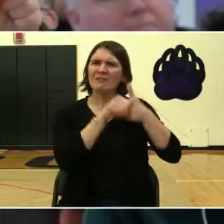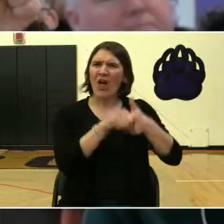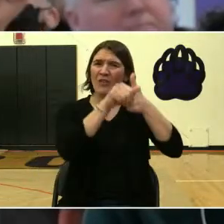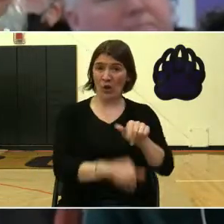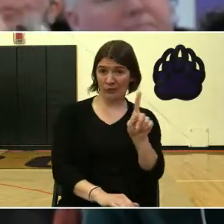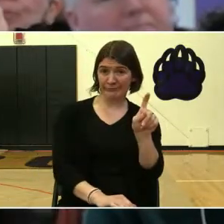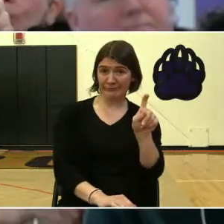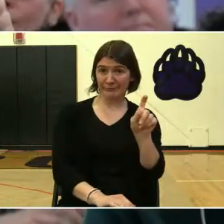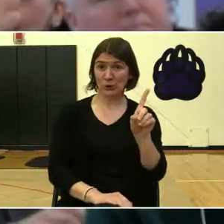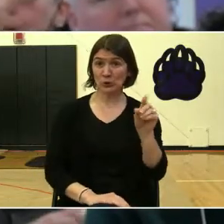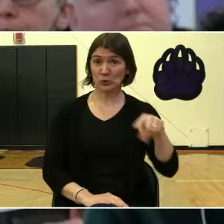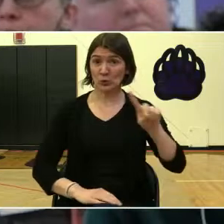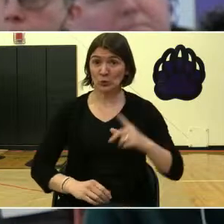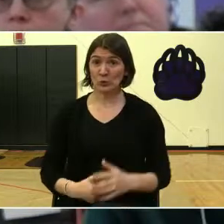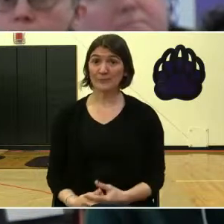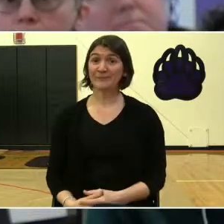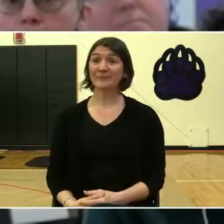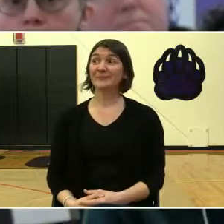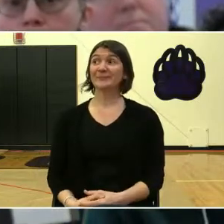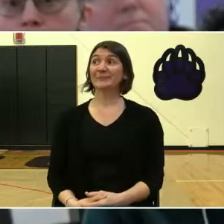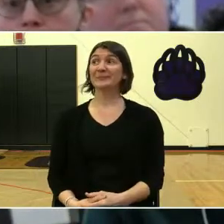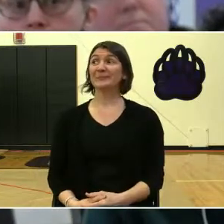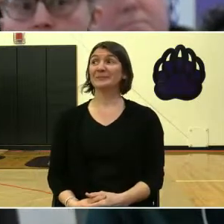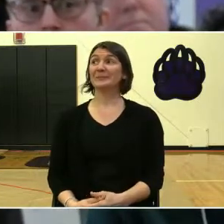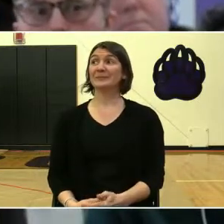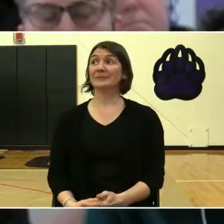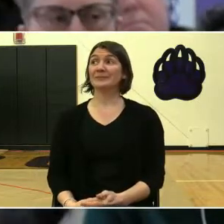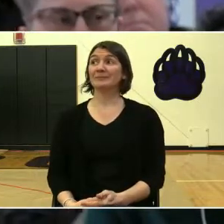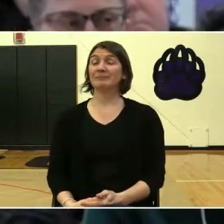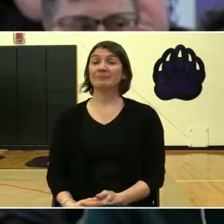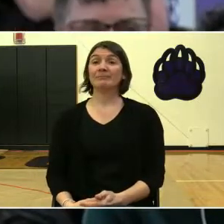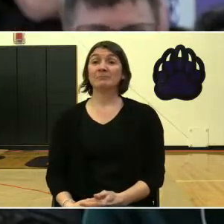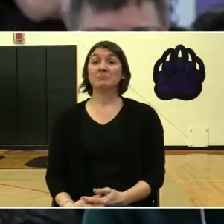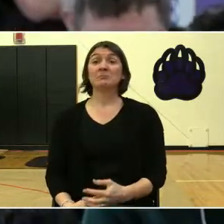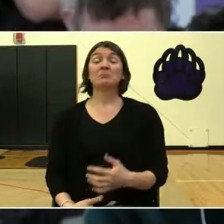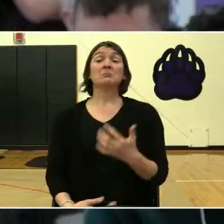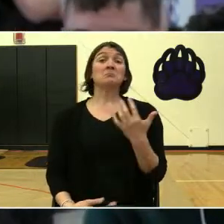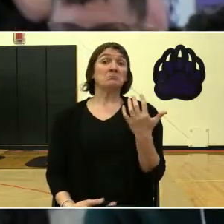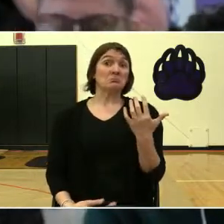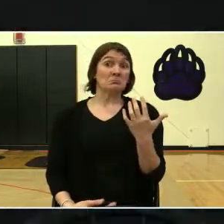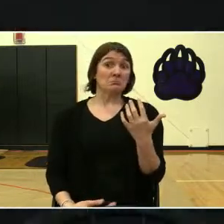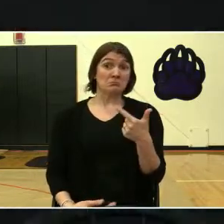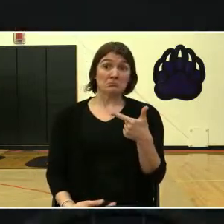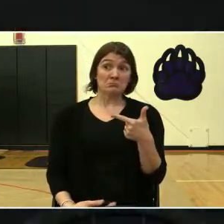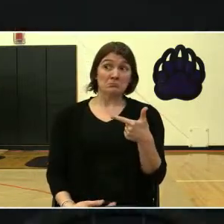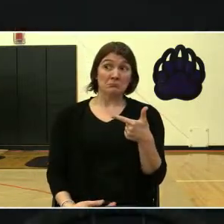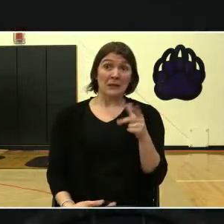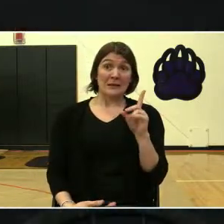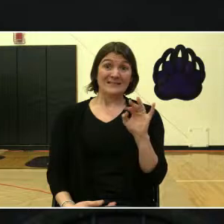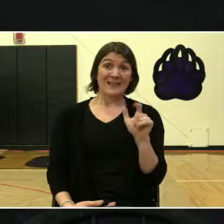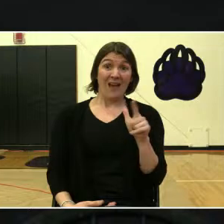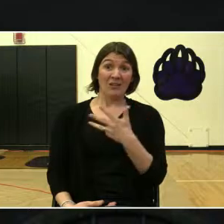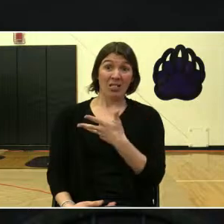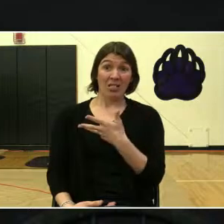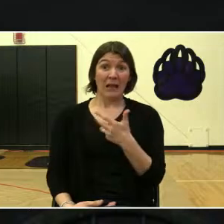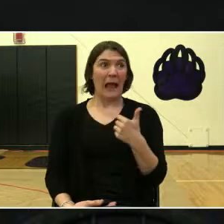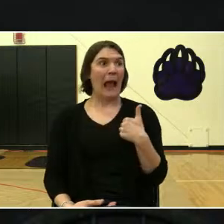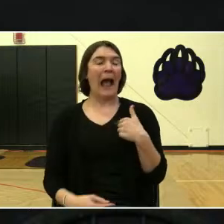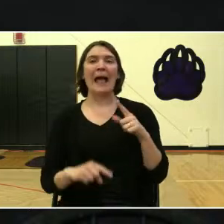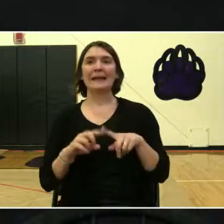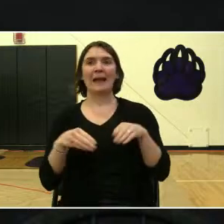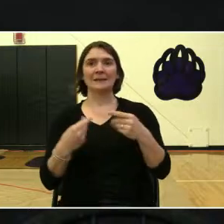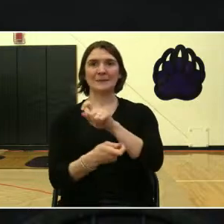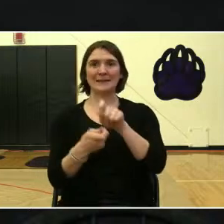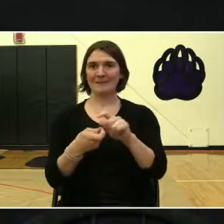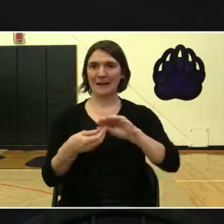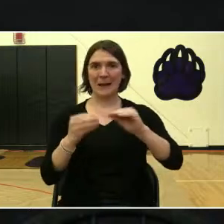RTM at the at the SEL decision making yeah Mr quip um I cannot give you a